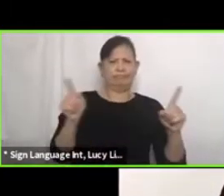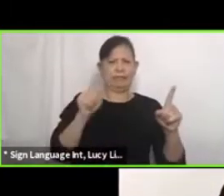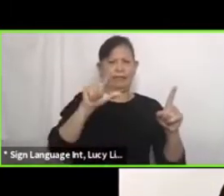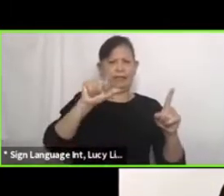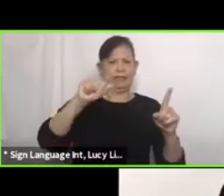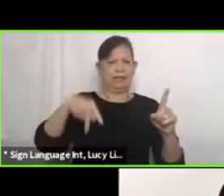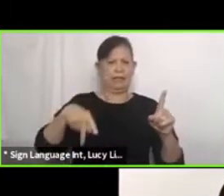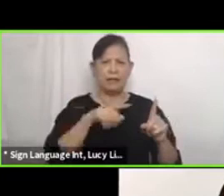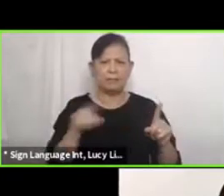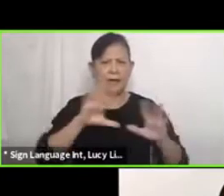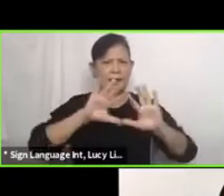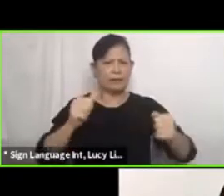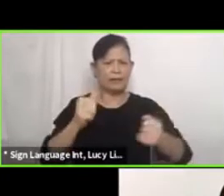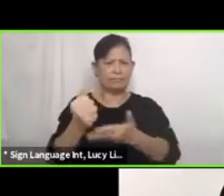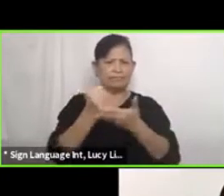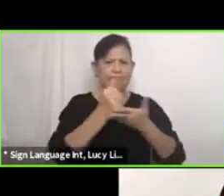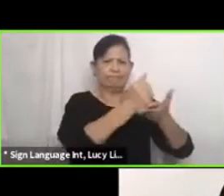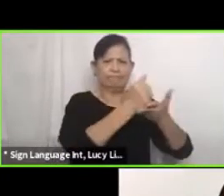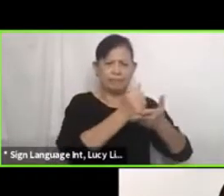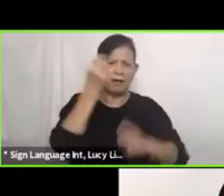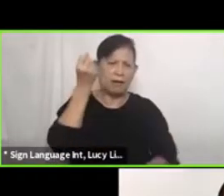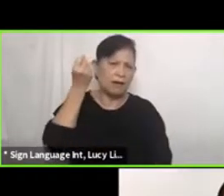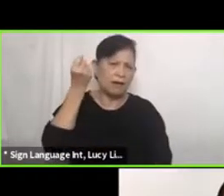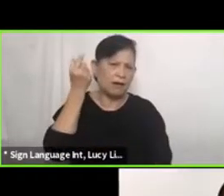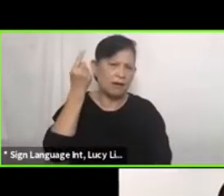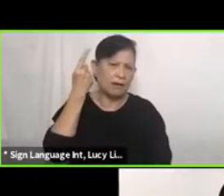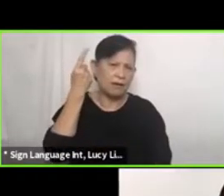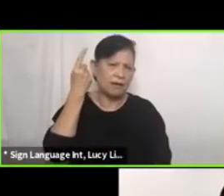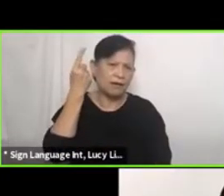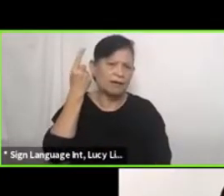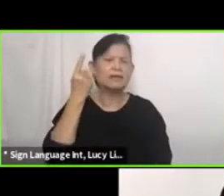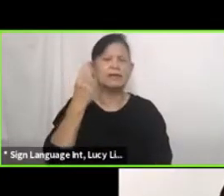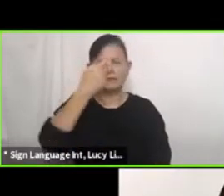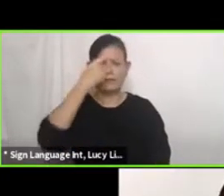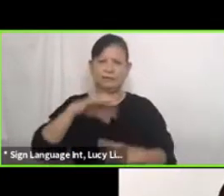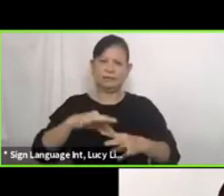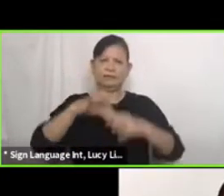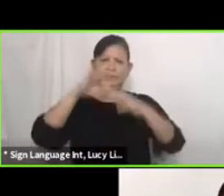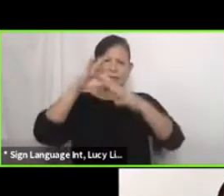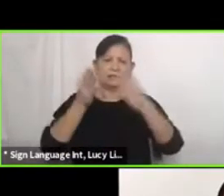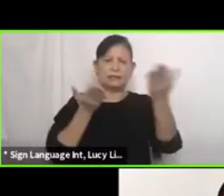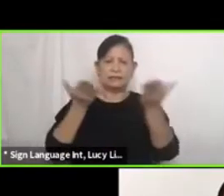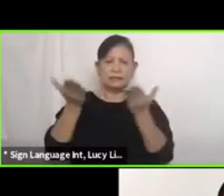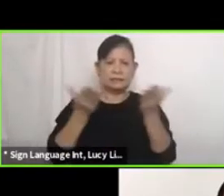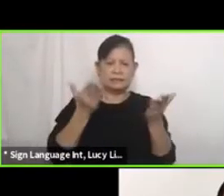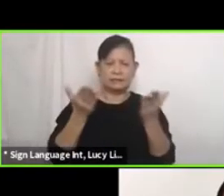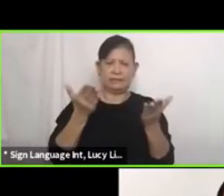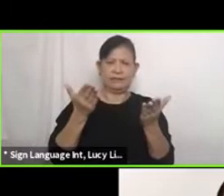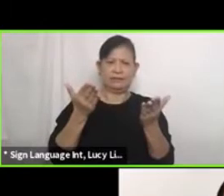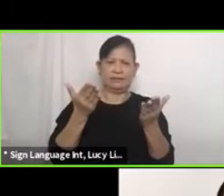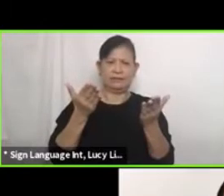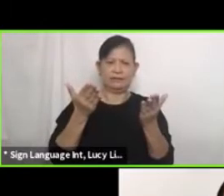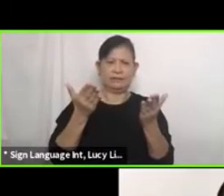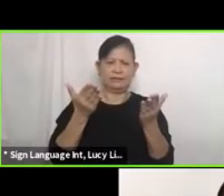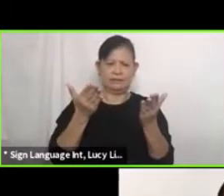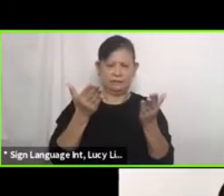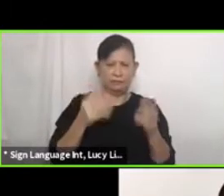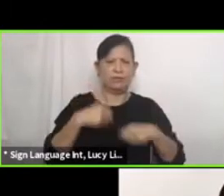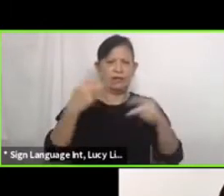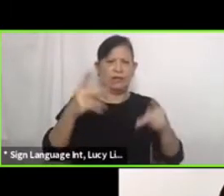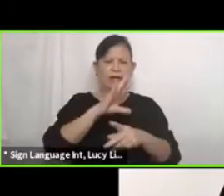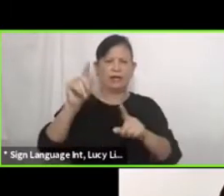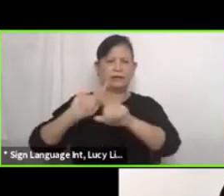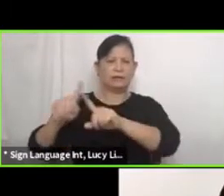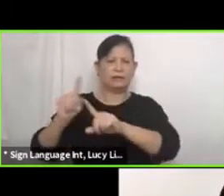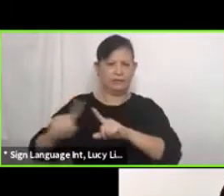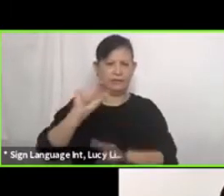initiatives can help them to understand, especially the service providers, police stations, and different stakeholders. So